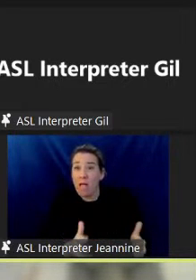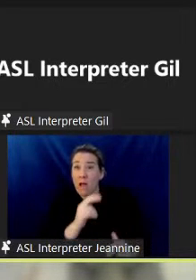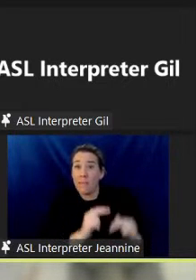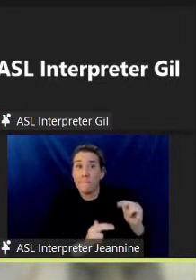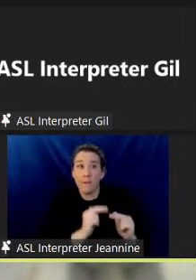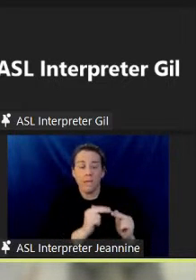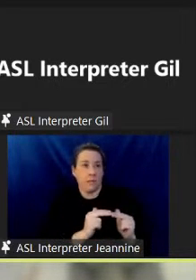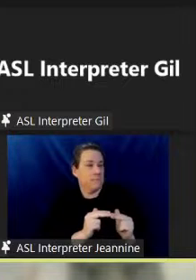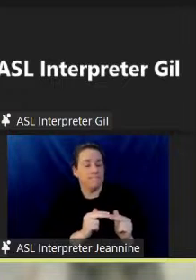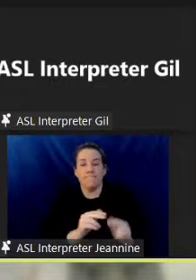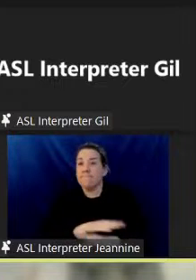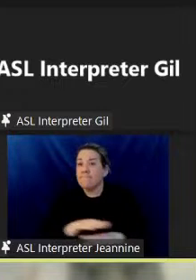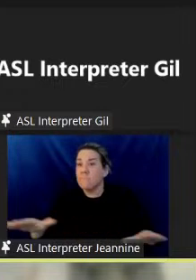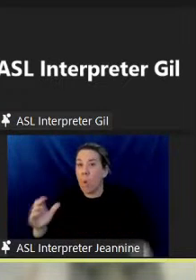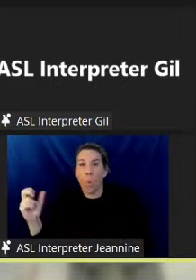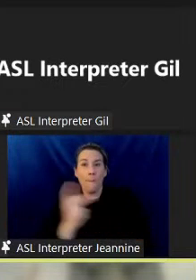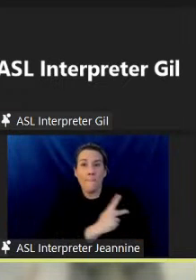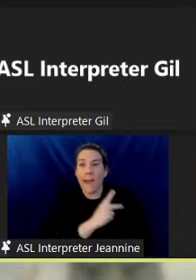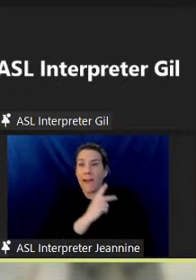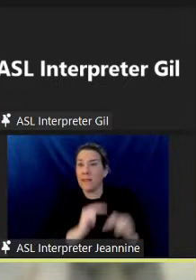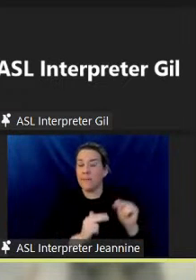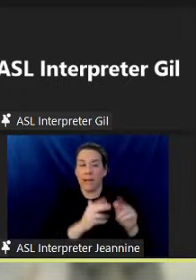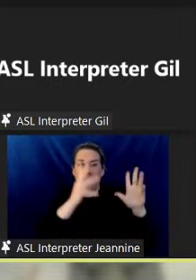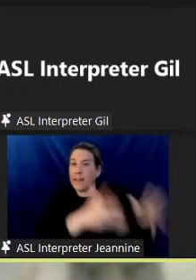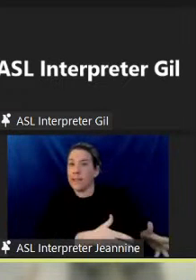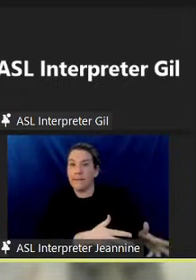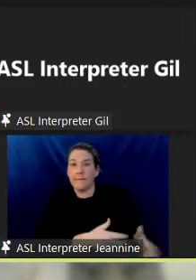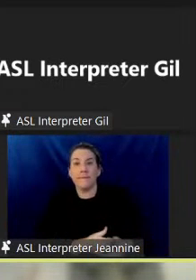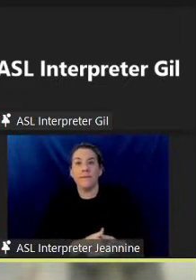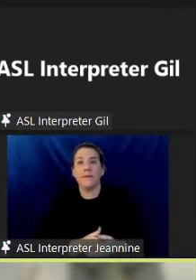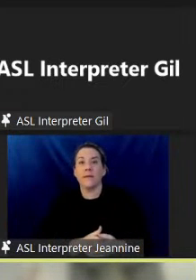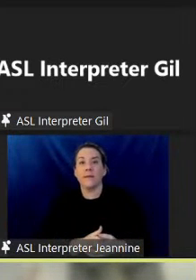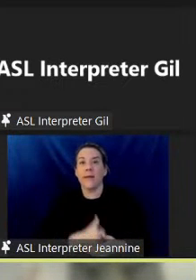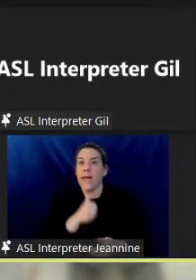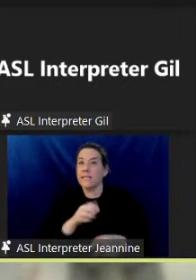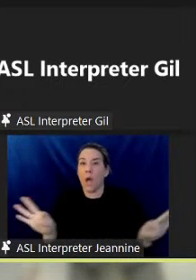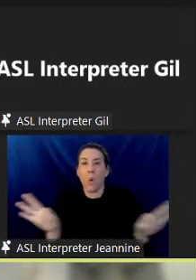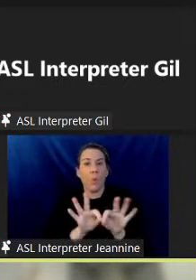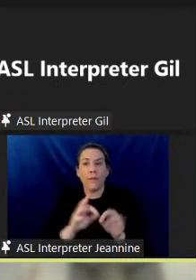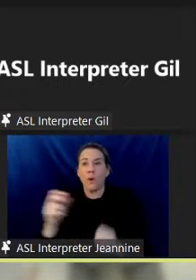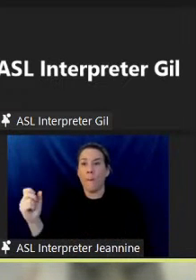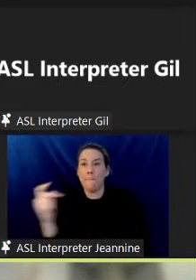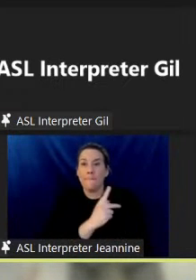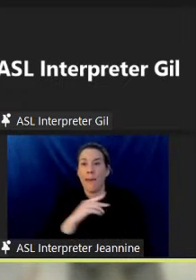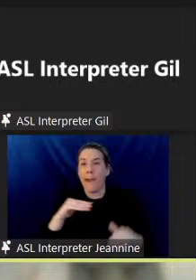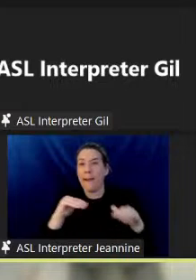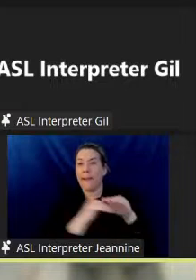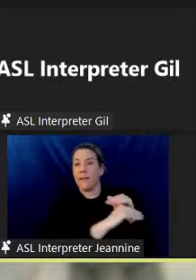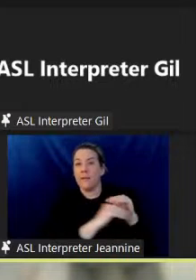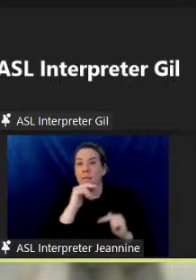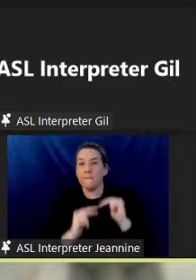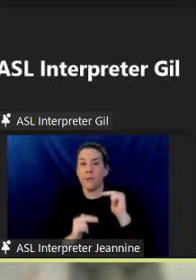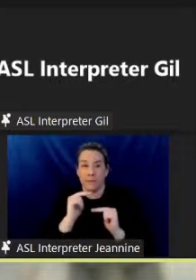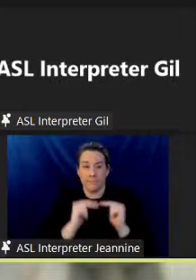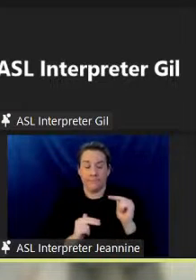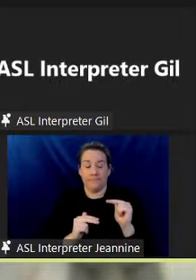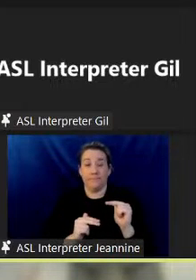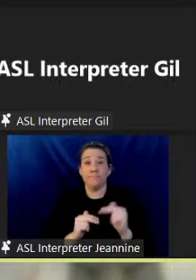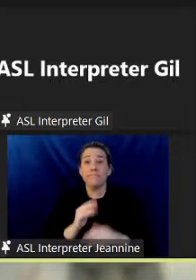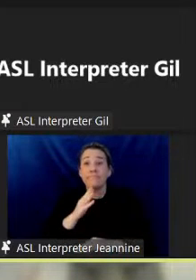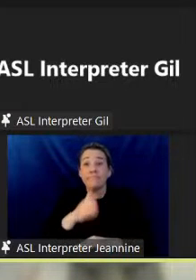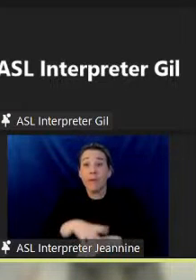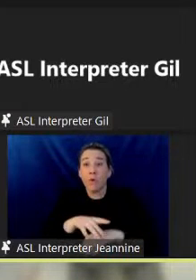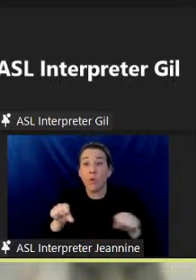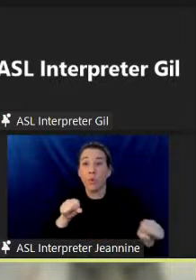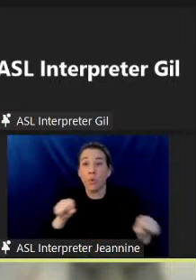do not go back in to get those. You just leave them there. It's not worth it for you to go back in. Following an earthquake, for example, if